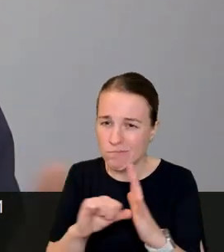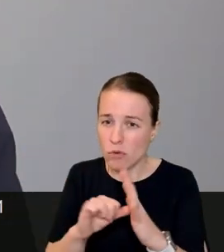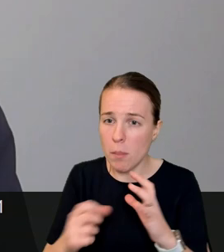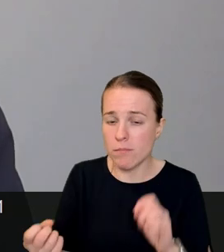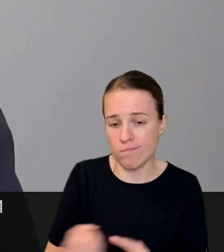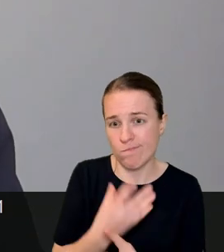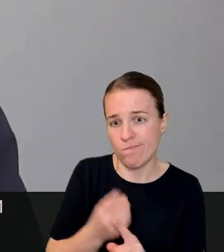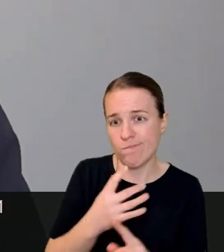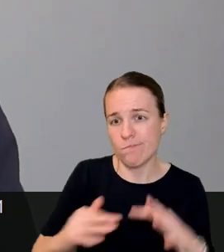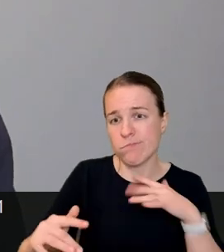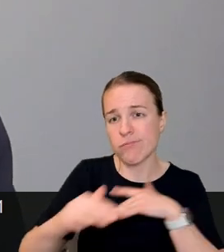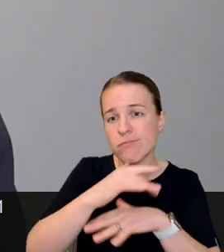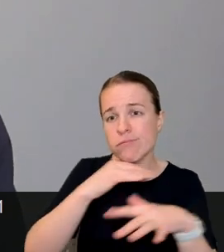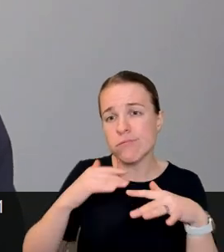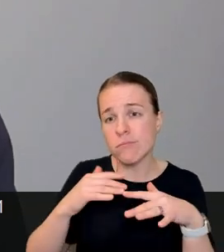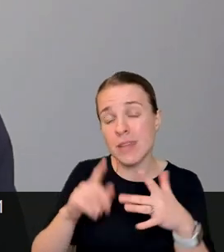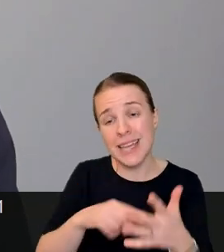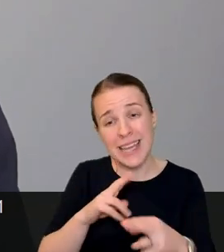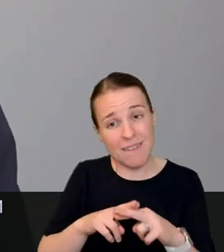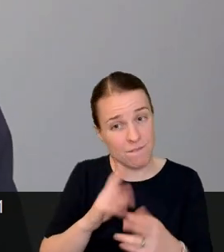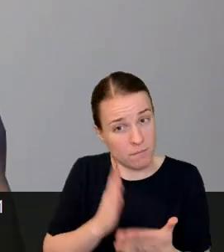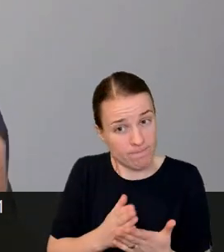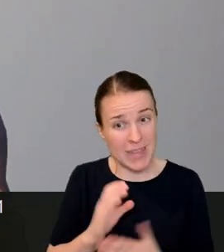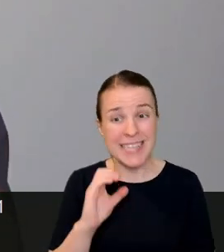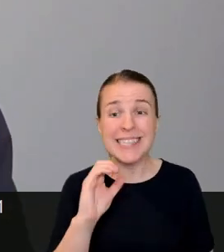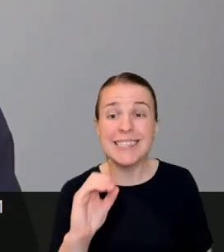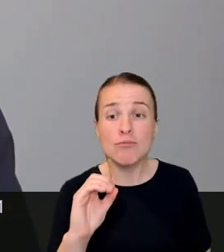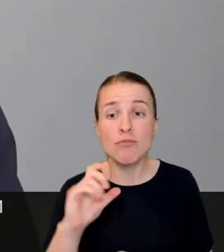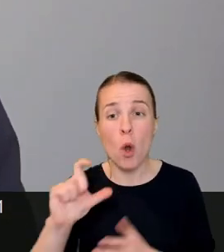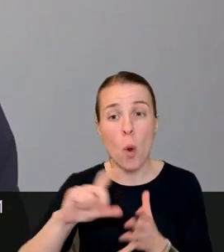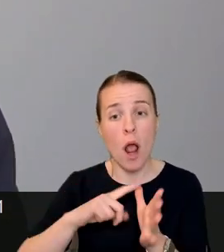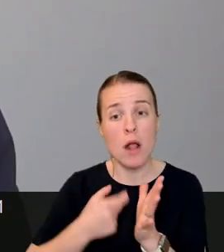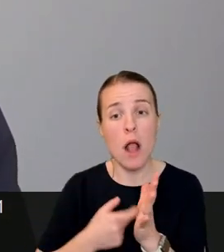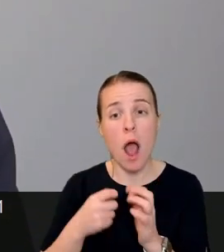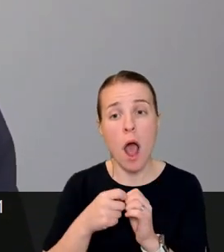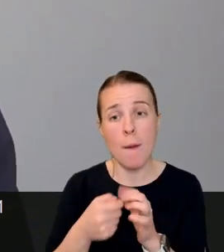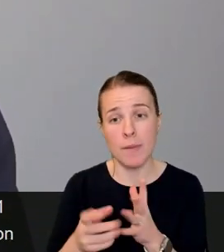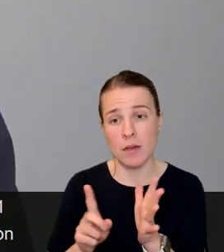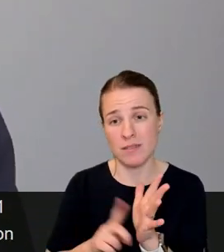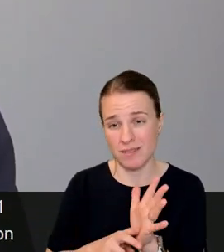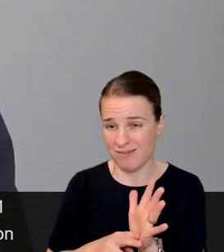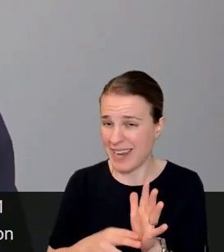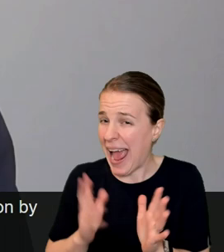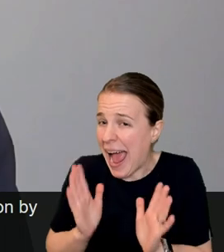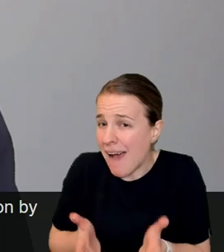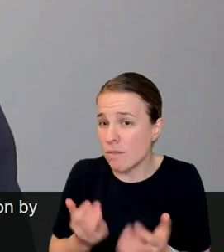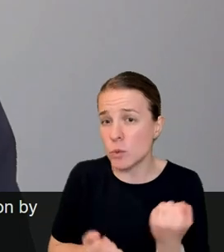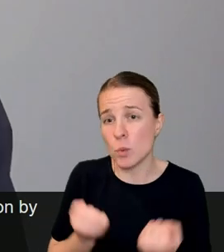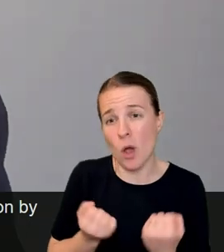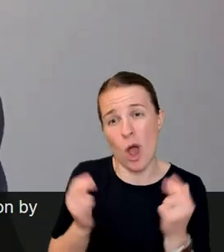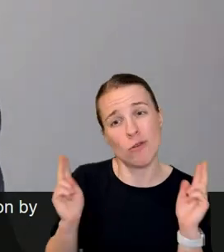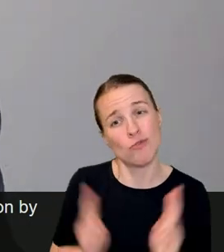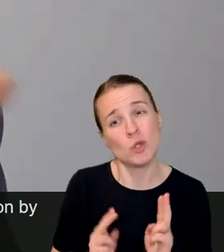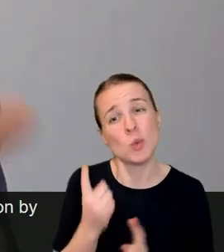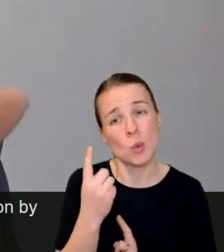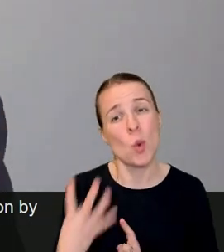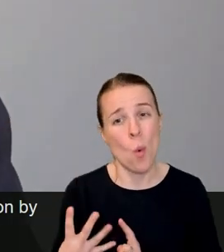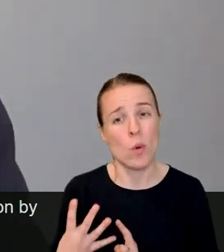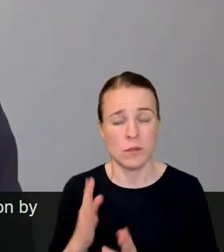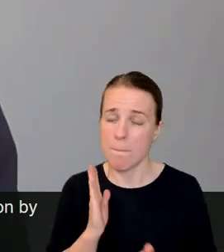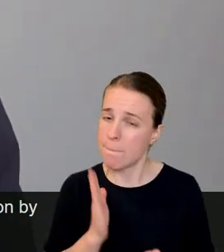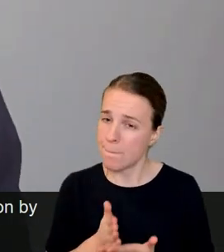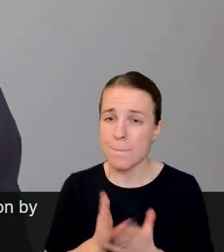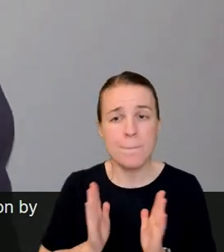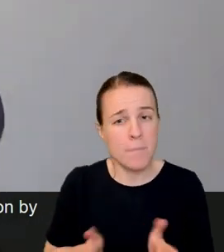we're going to get to zero carbon by 2030, we've got to reduce car journeys by around a quarter, not for people like you who need to use